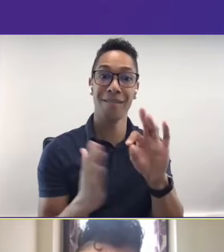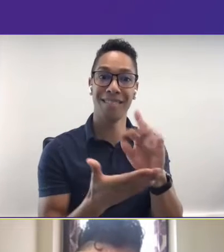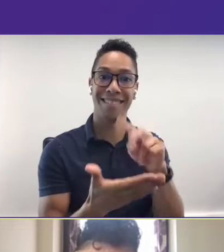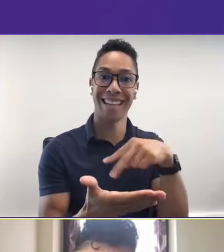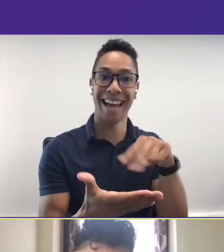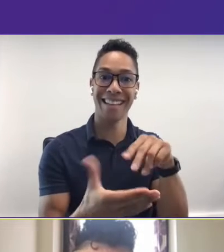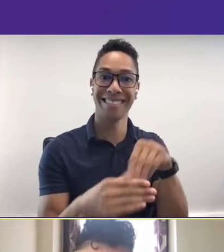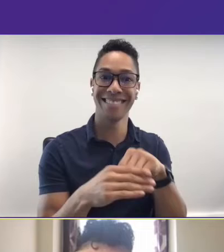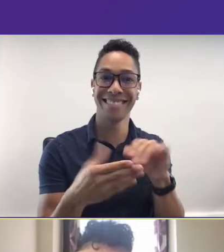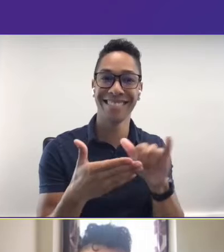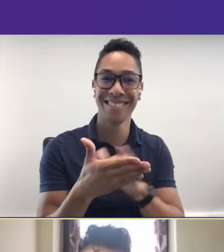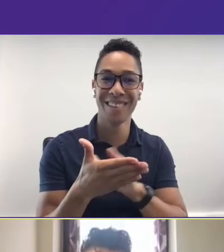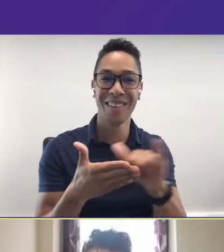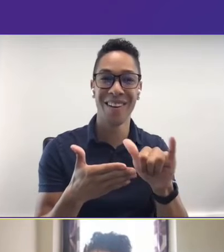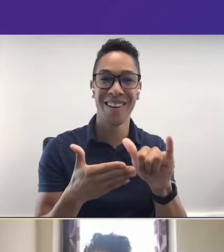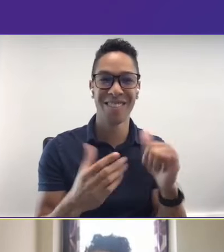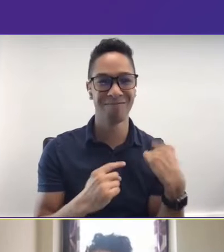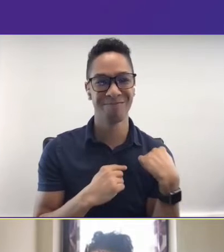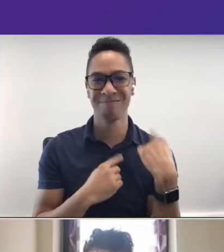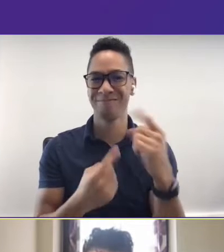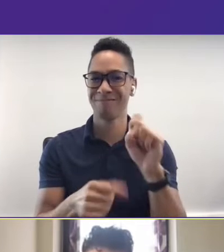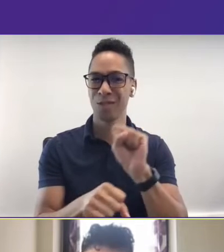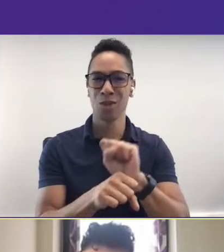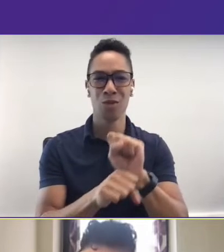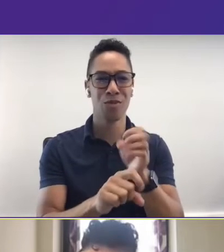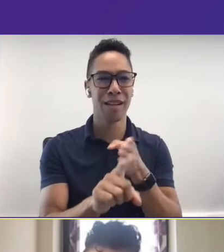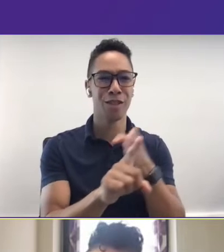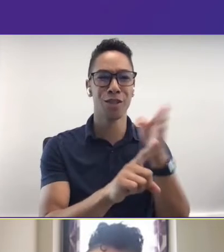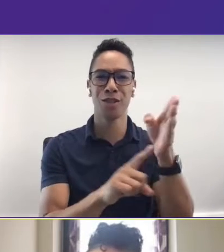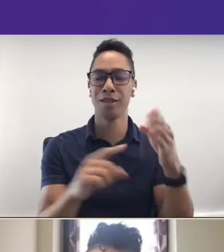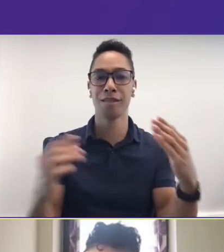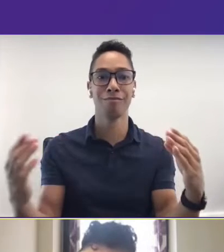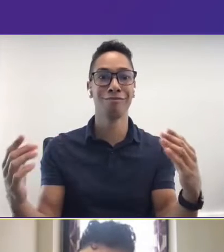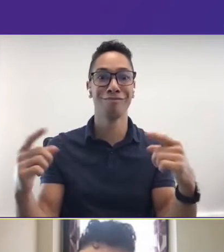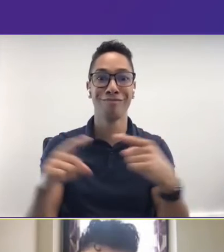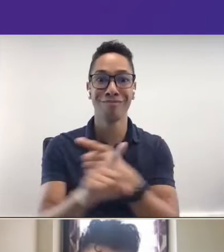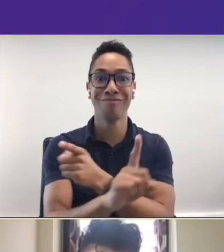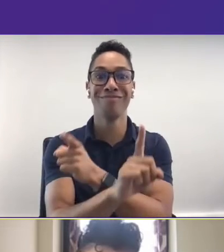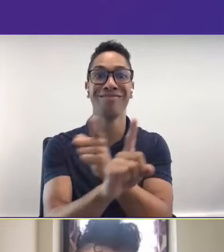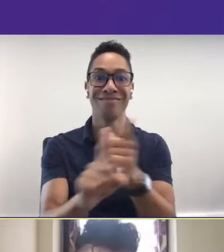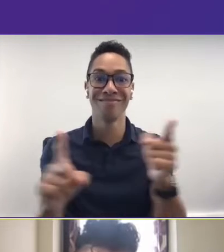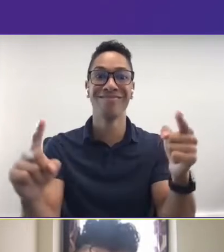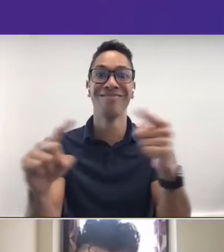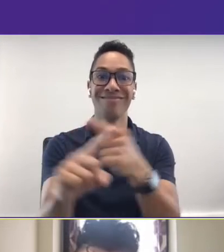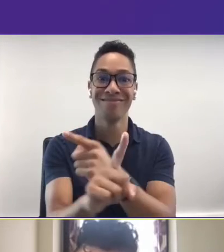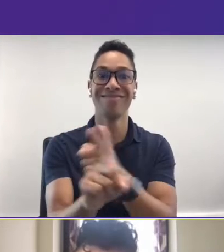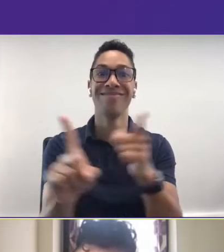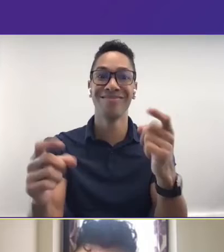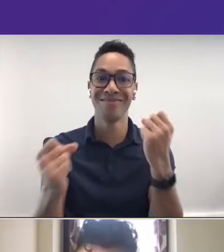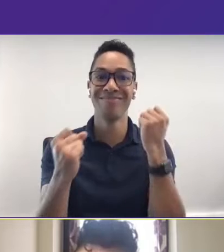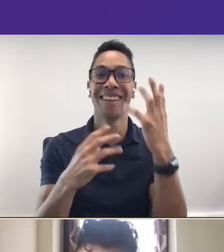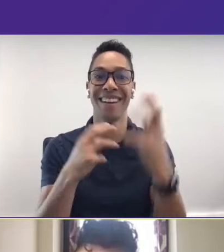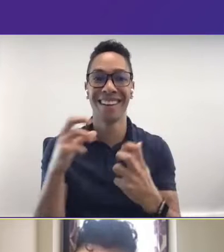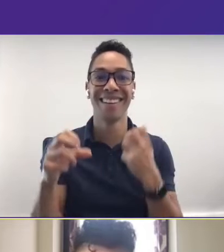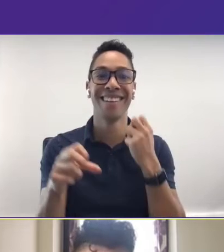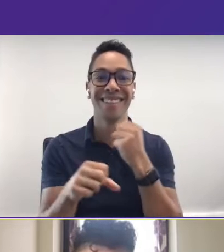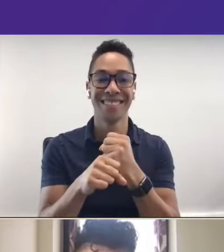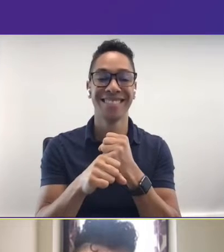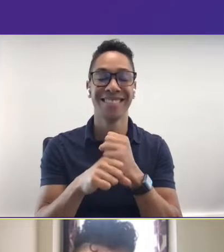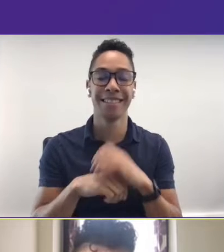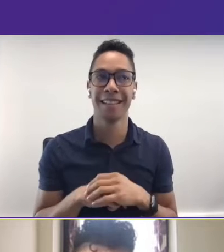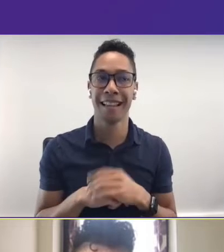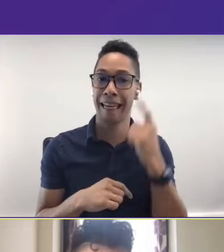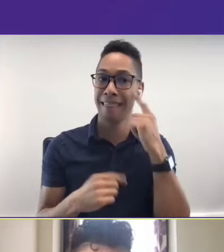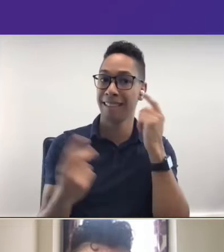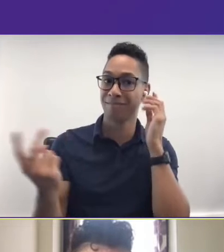and our careers have been kind of interweaving throughout the years. And I think both of